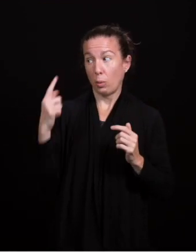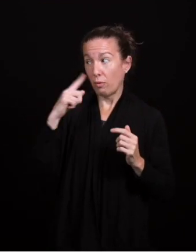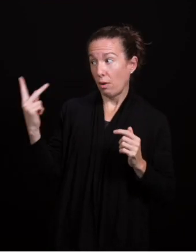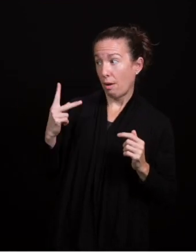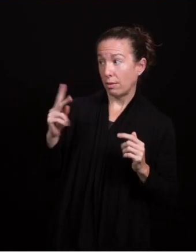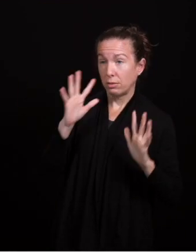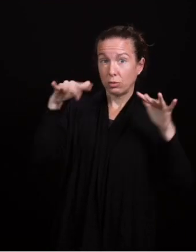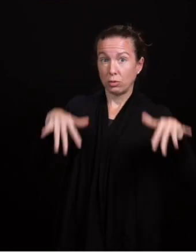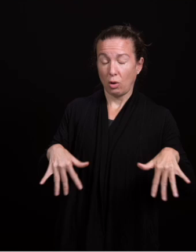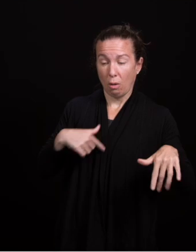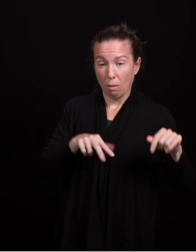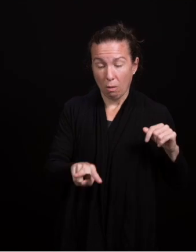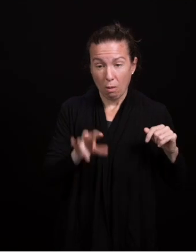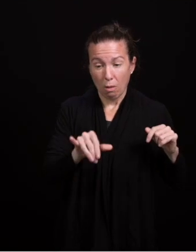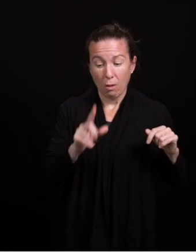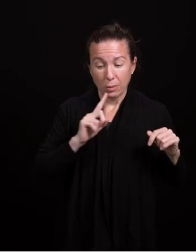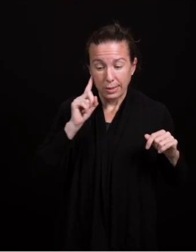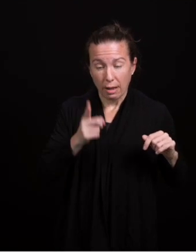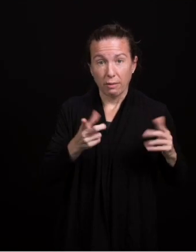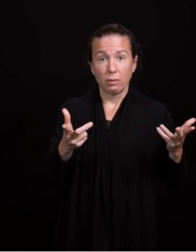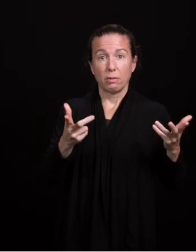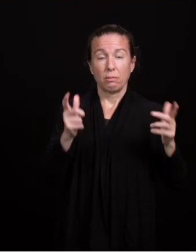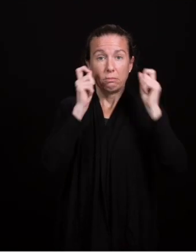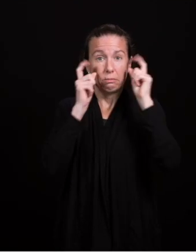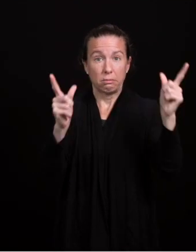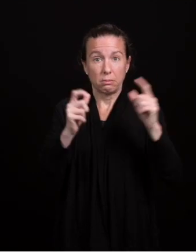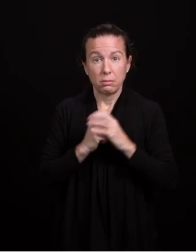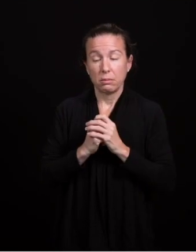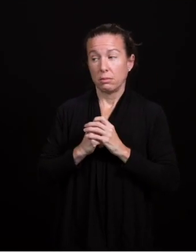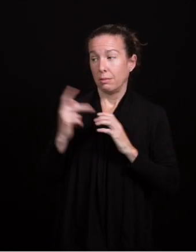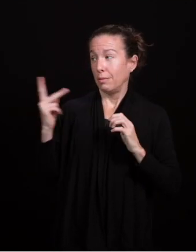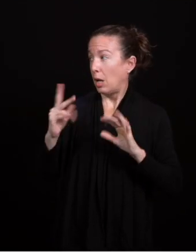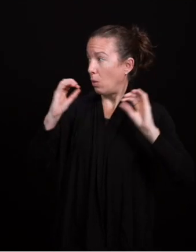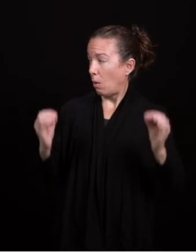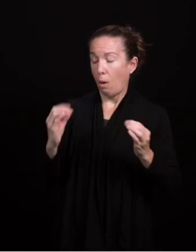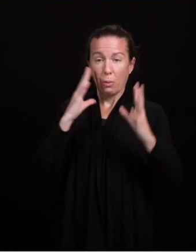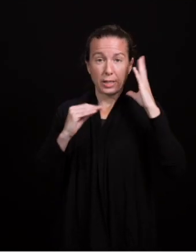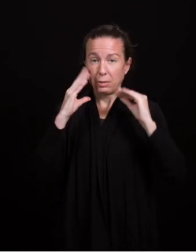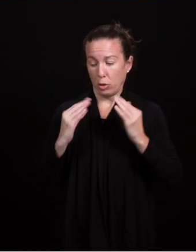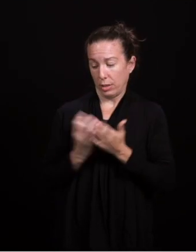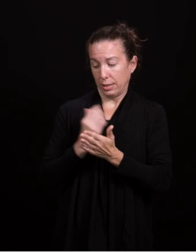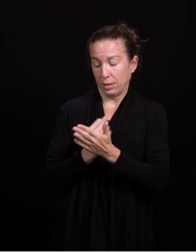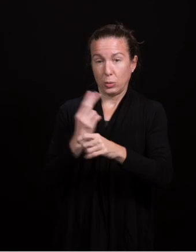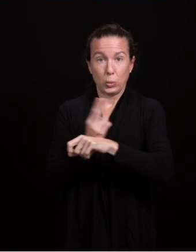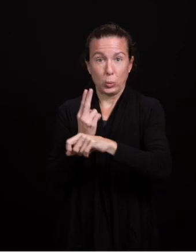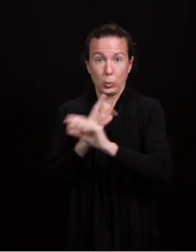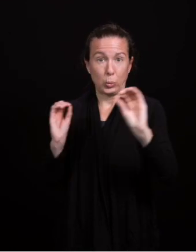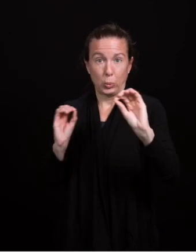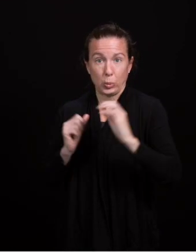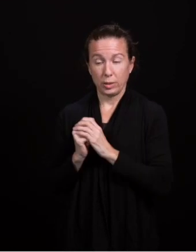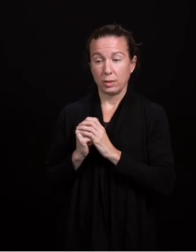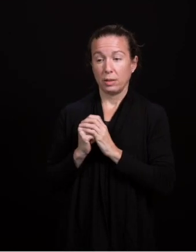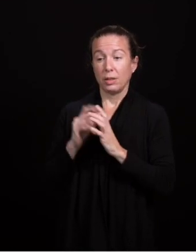learn initially, and we didn't have experience to build off of. And so I think when you're talking about our